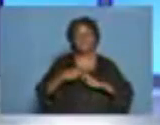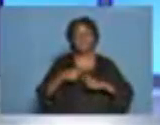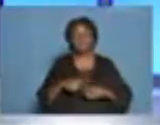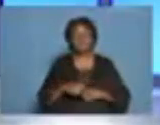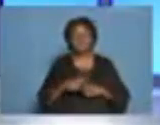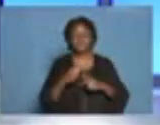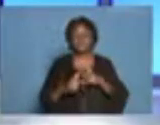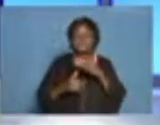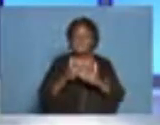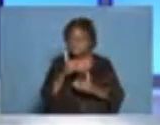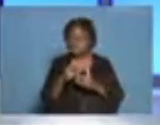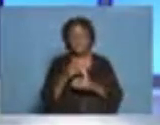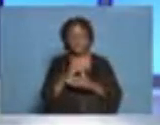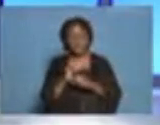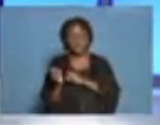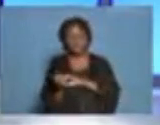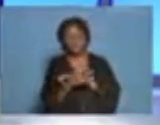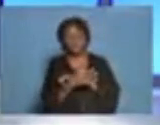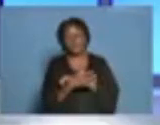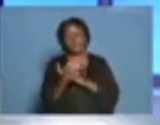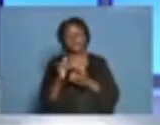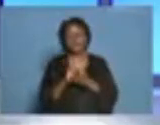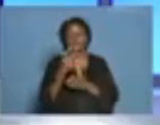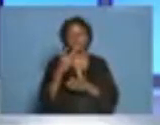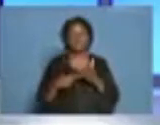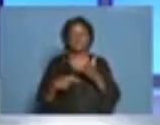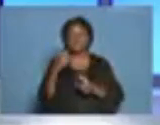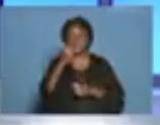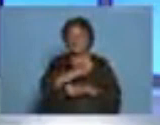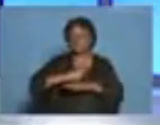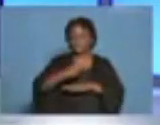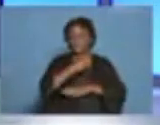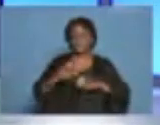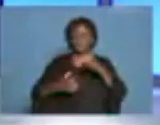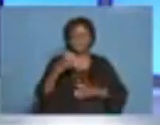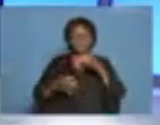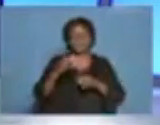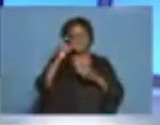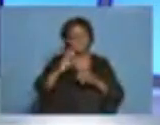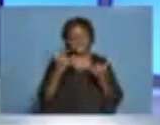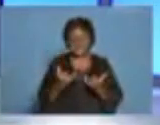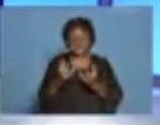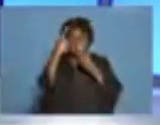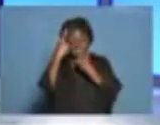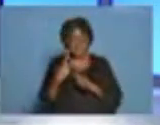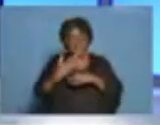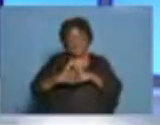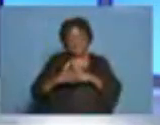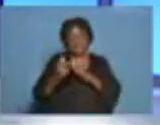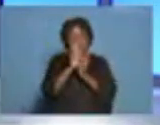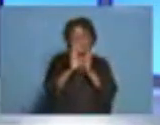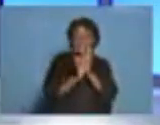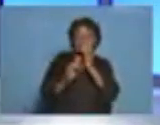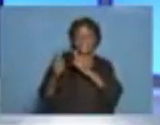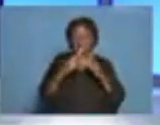To proceed or to throw out? That's what a Supreme Court justice must now decide following legal arguments in the high-profile